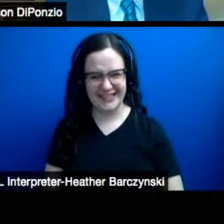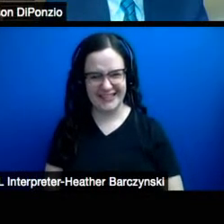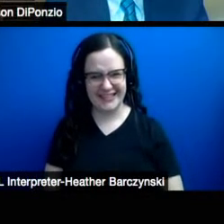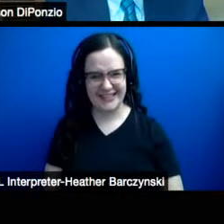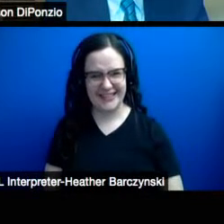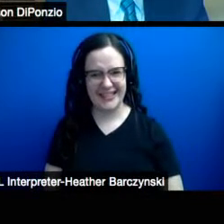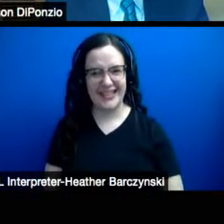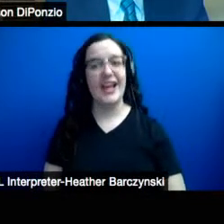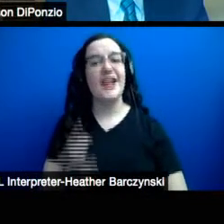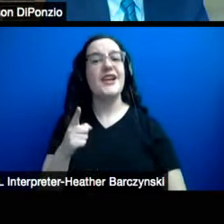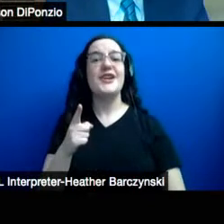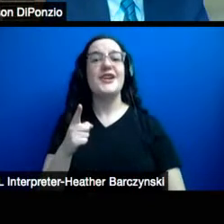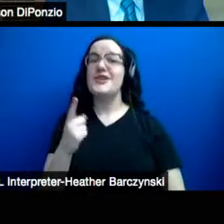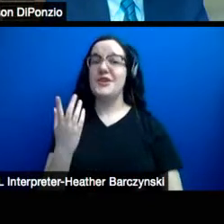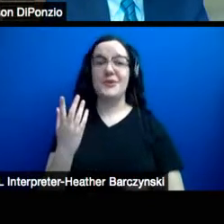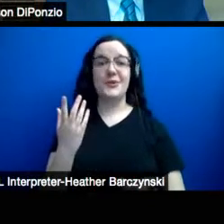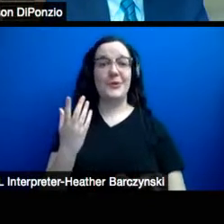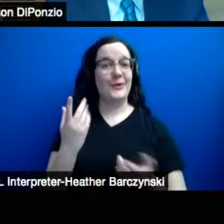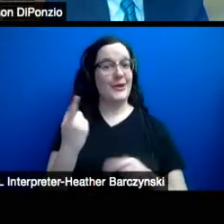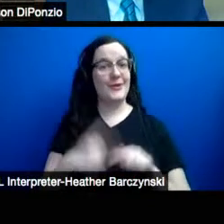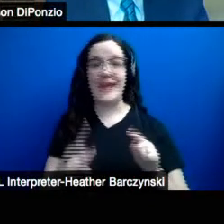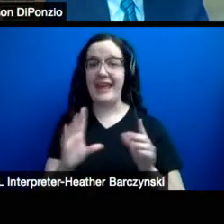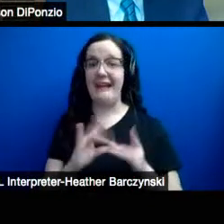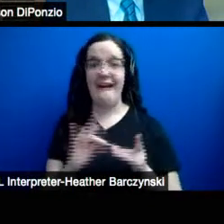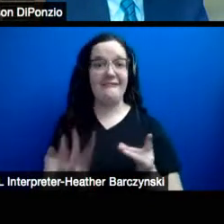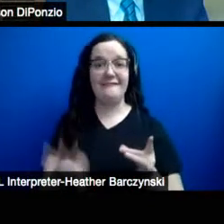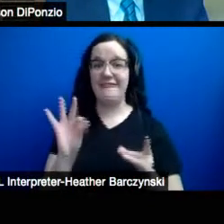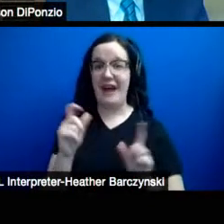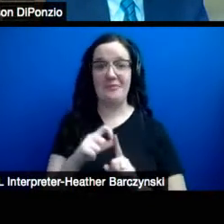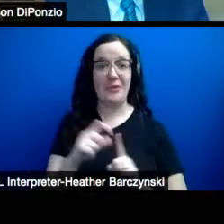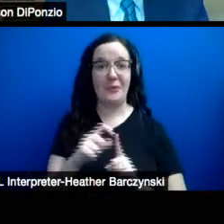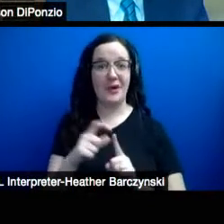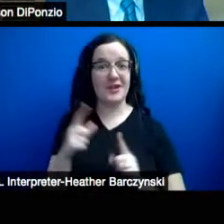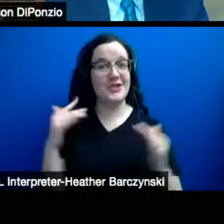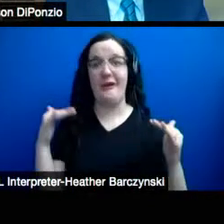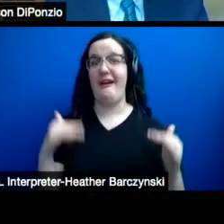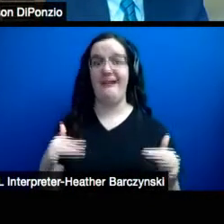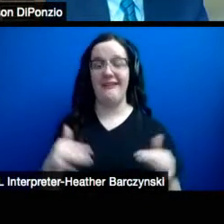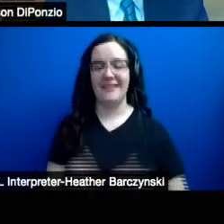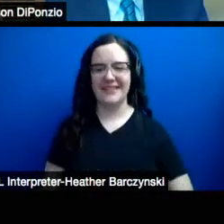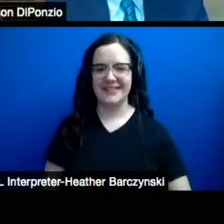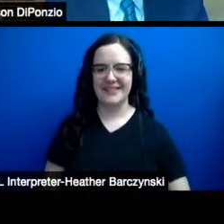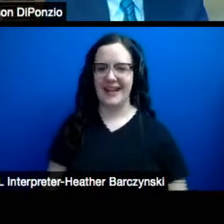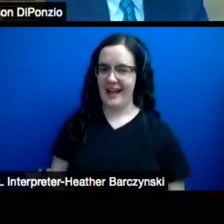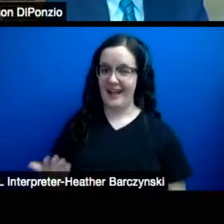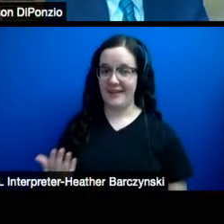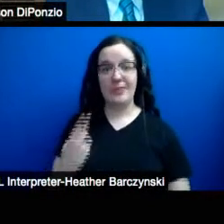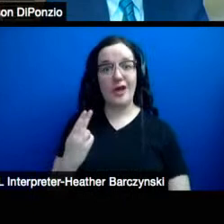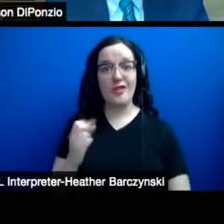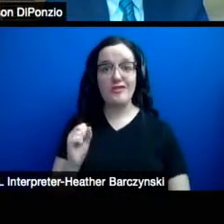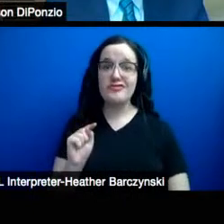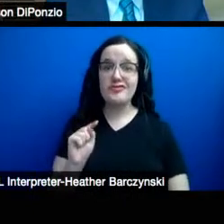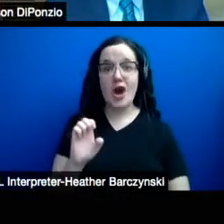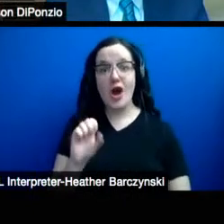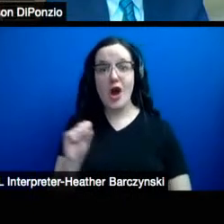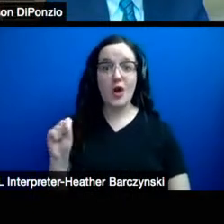You're speechless. You're so, well, there we go. Yeah, the hostess with the mostest had me blocked.